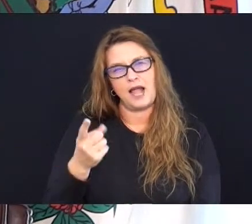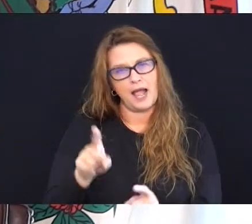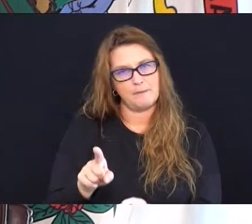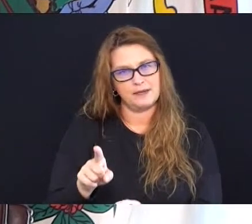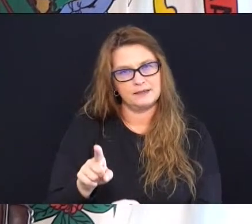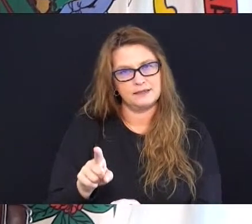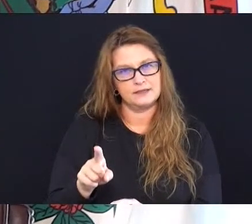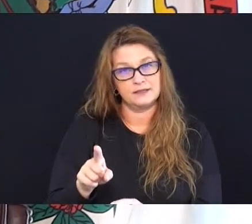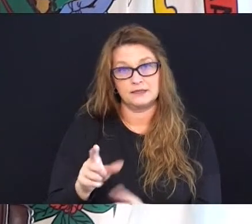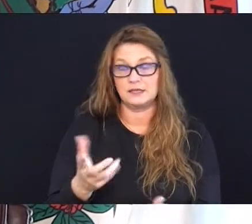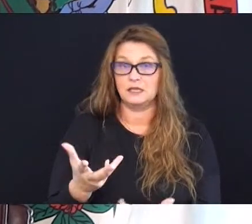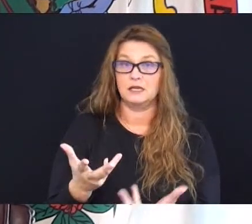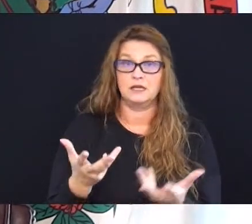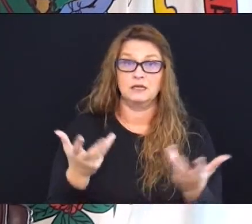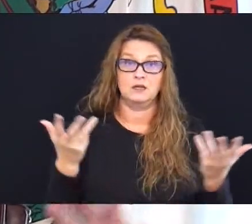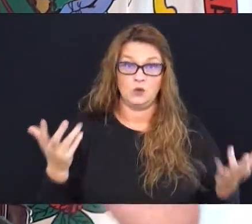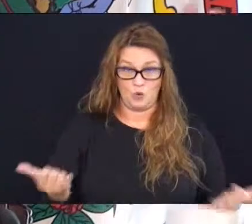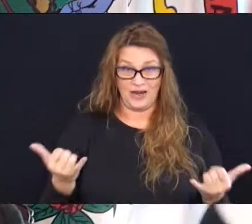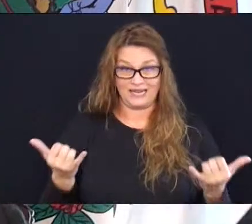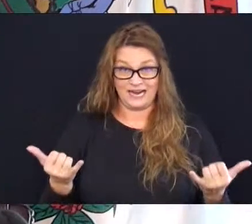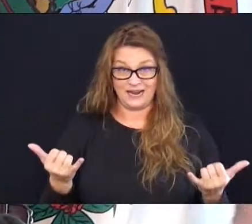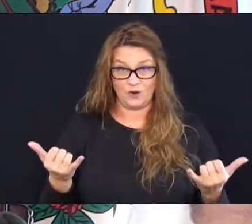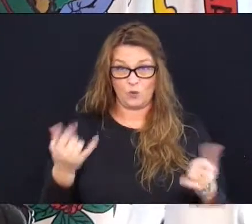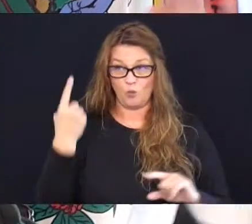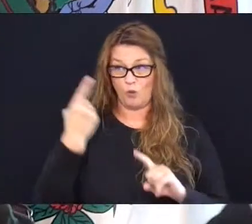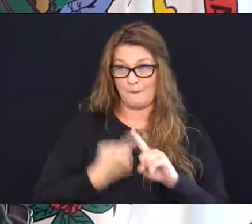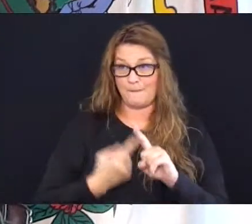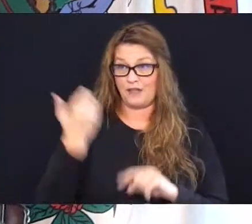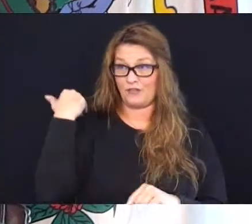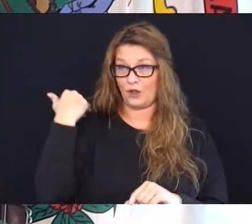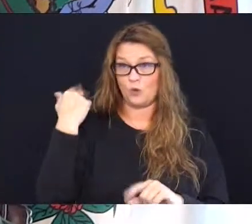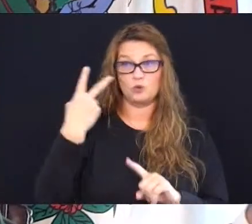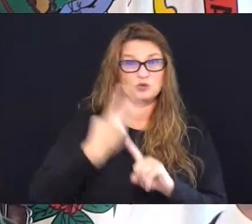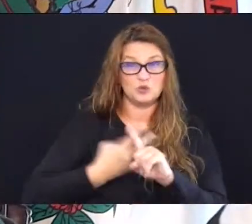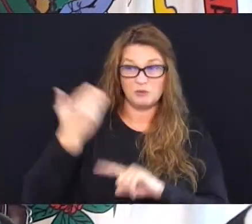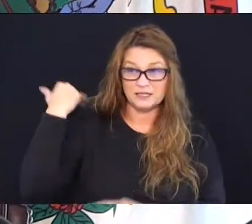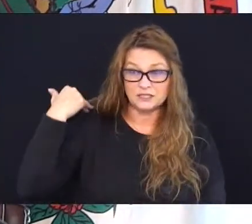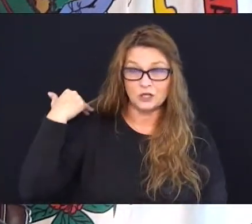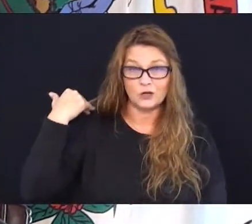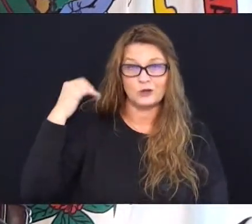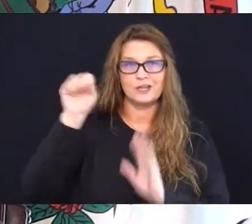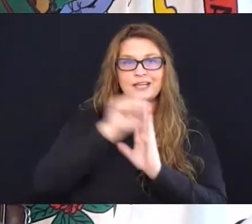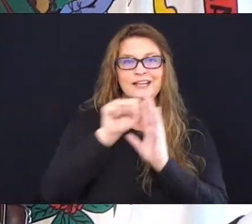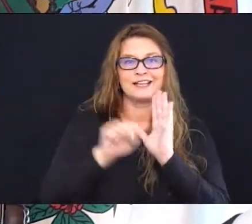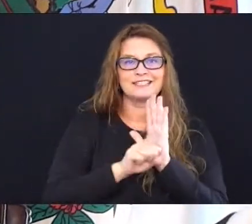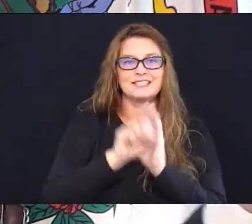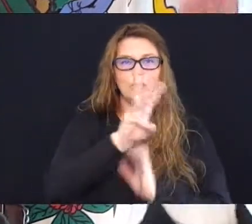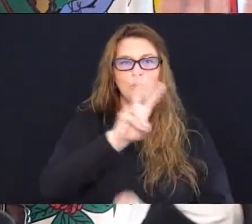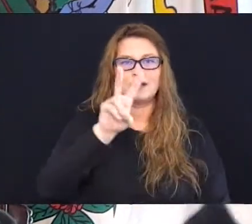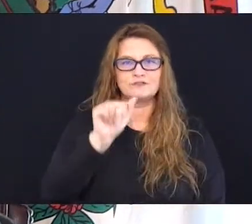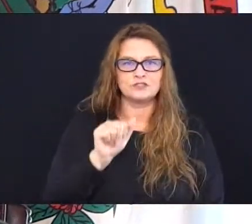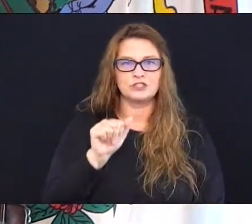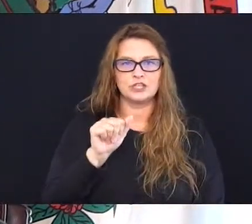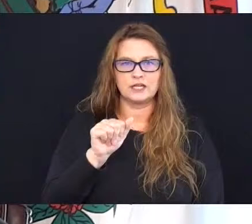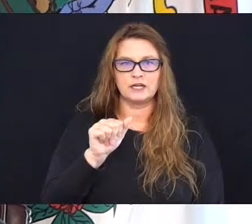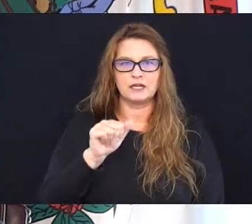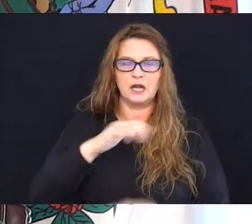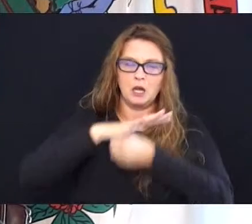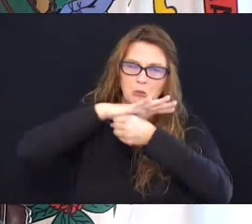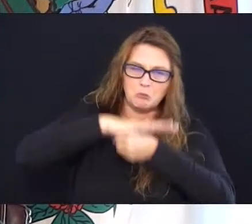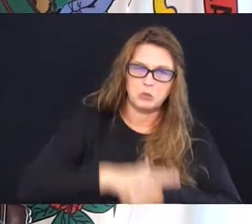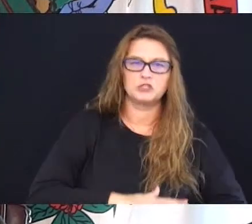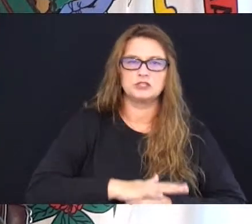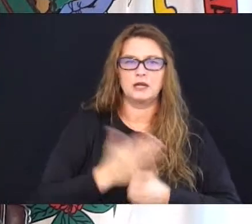With all that stuff, Jess, right now, a month ago, 2 months ago, the state of West Virginia being beat down again